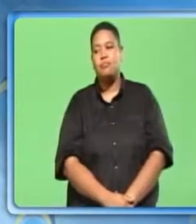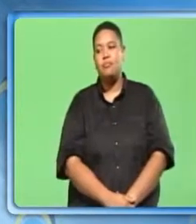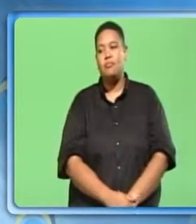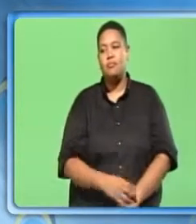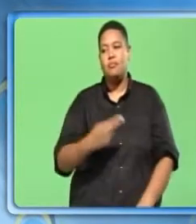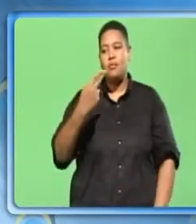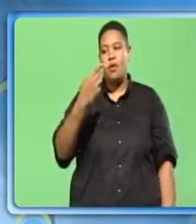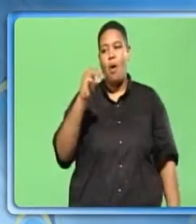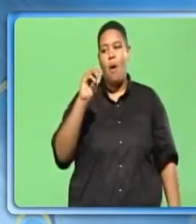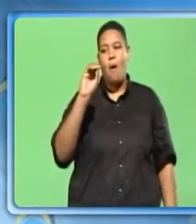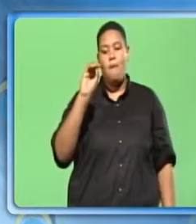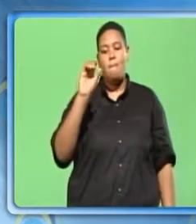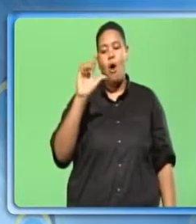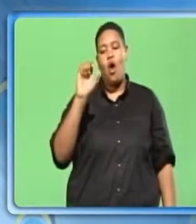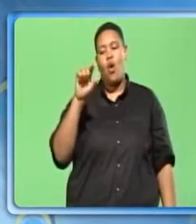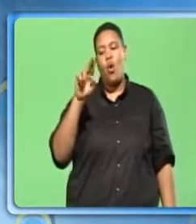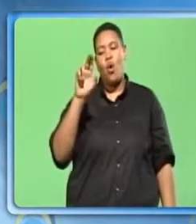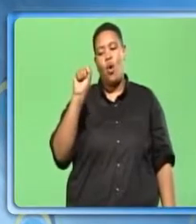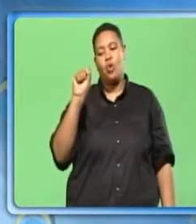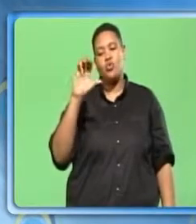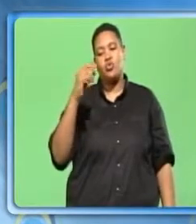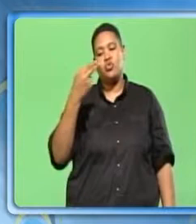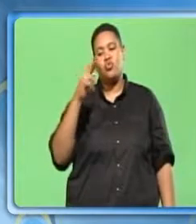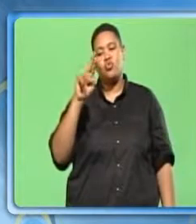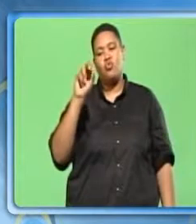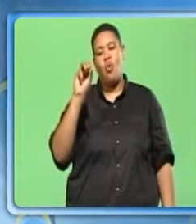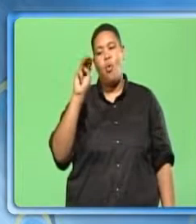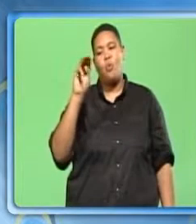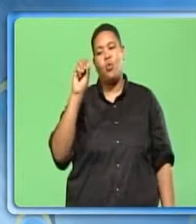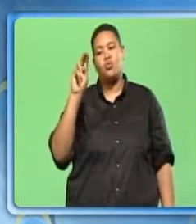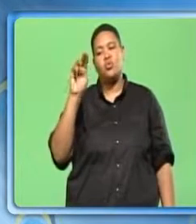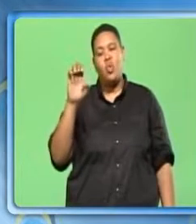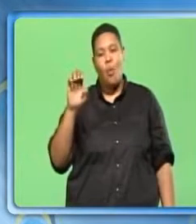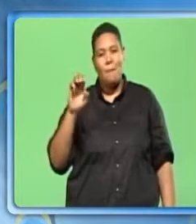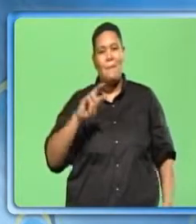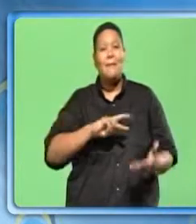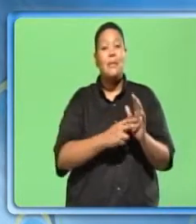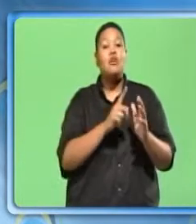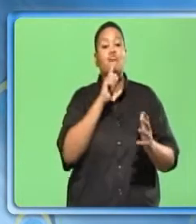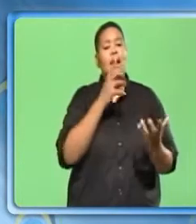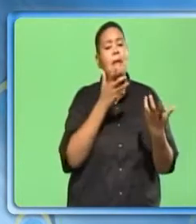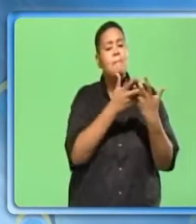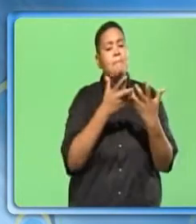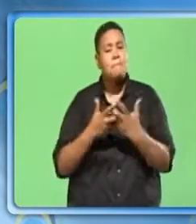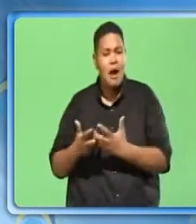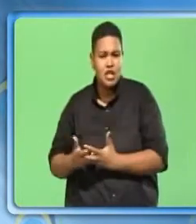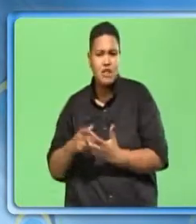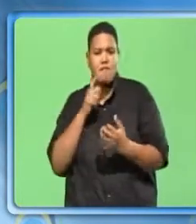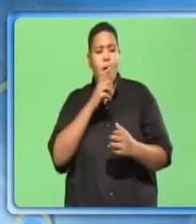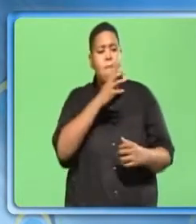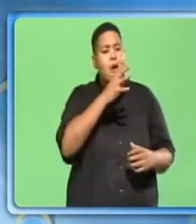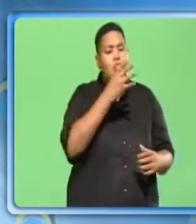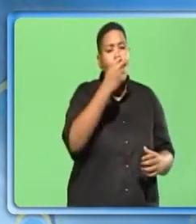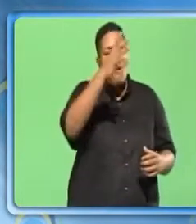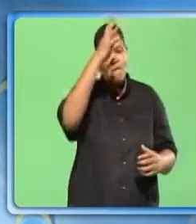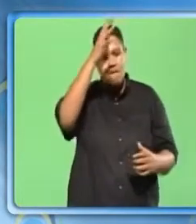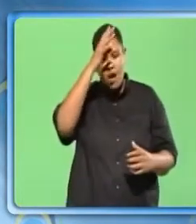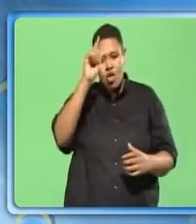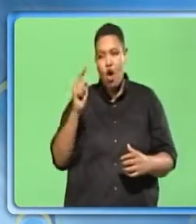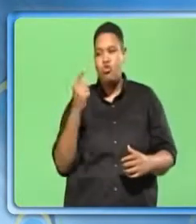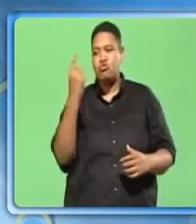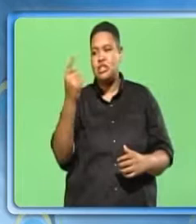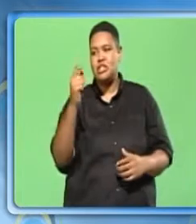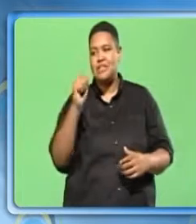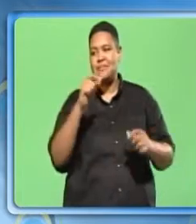Homologous chromosomes, a pair of matching chromosomes of maternal and paternal origin. Alleles,